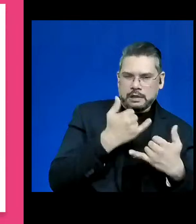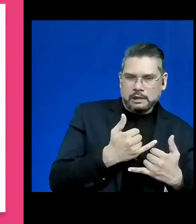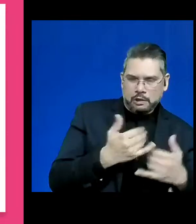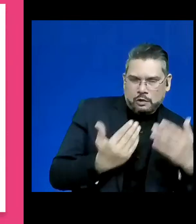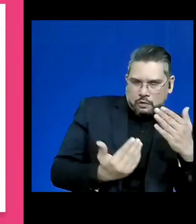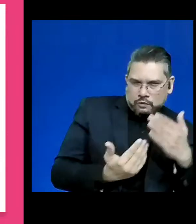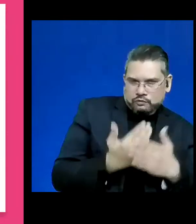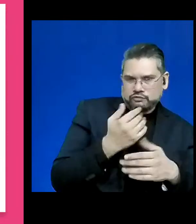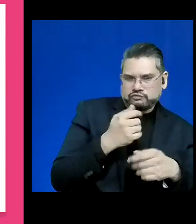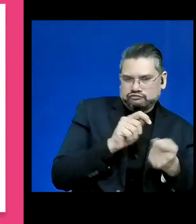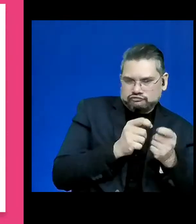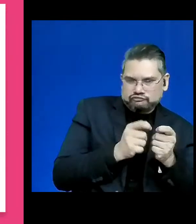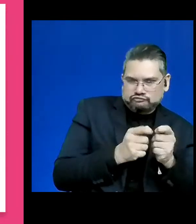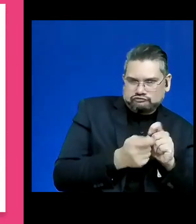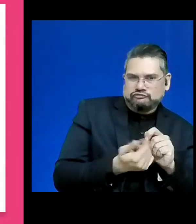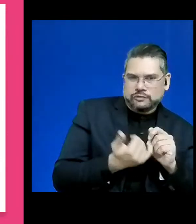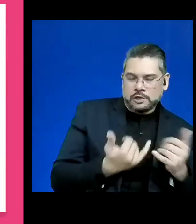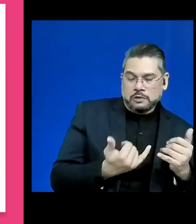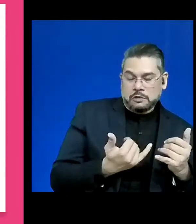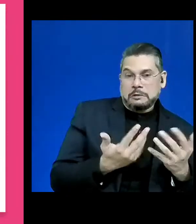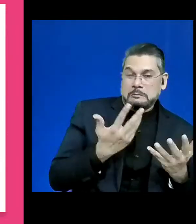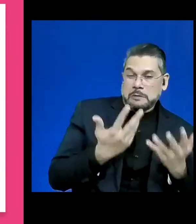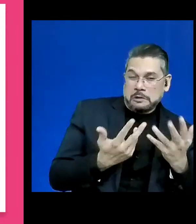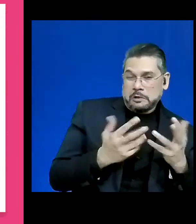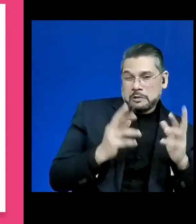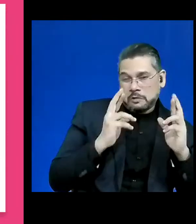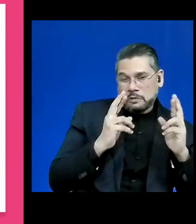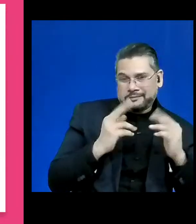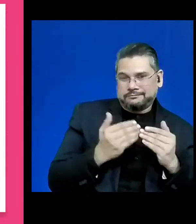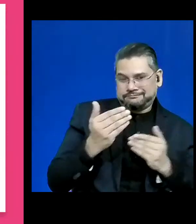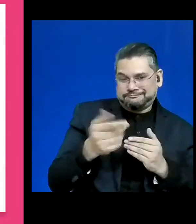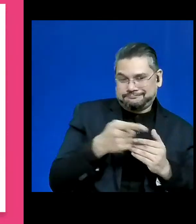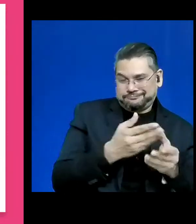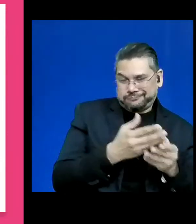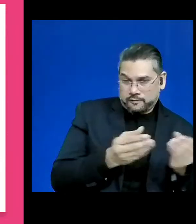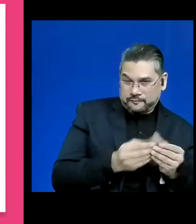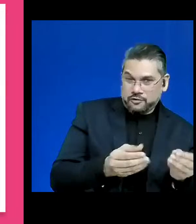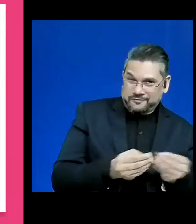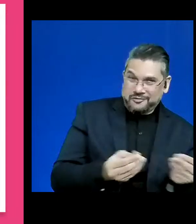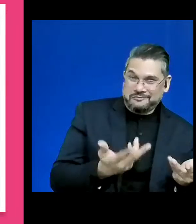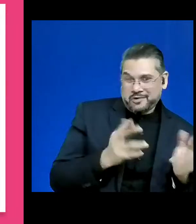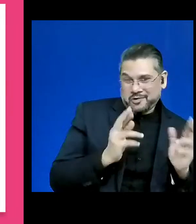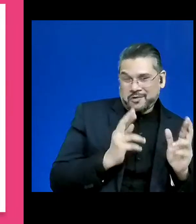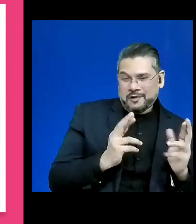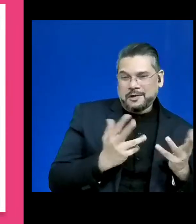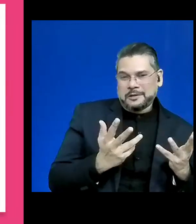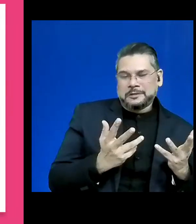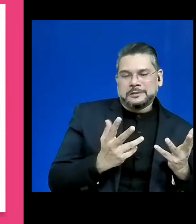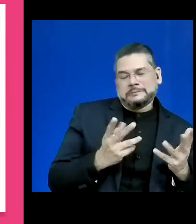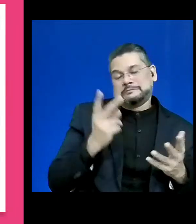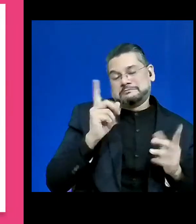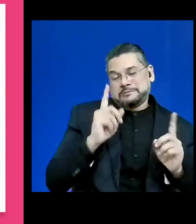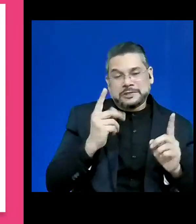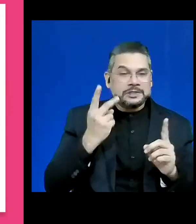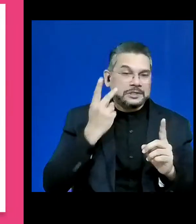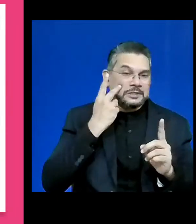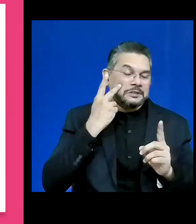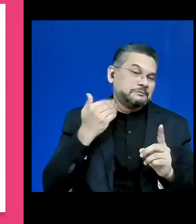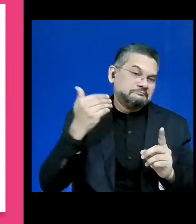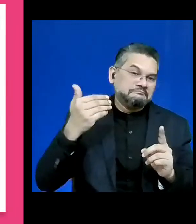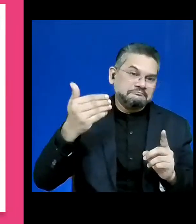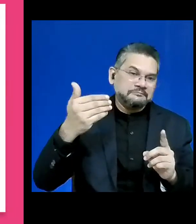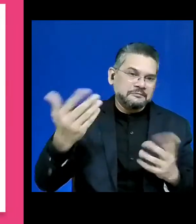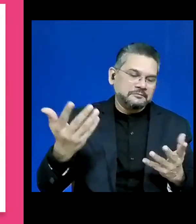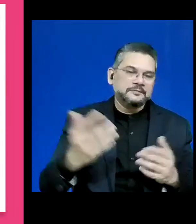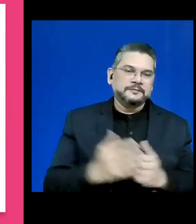that hopefully will address some of that, but we'll hopefully see that in